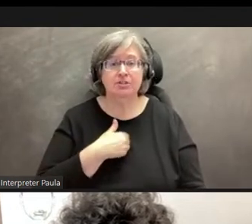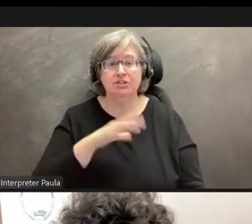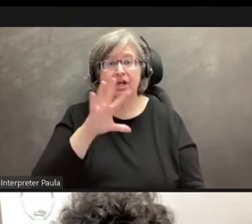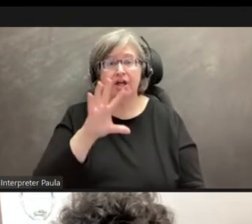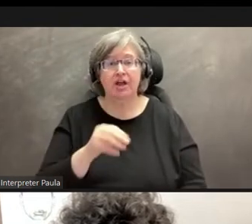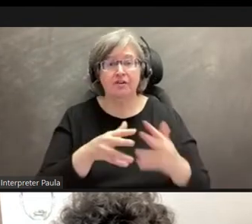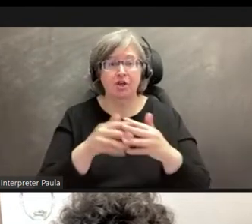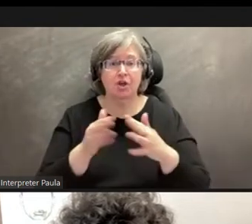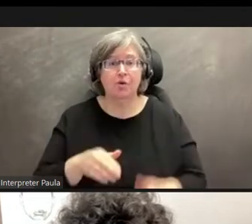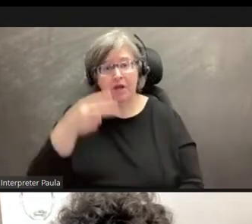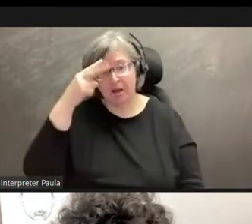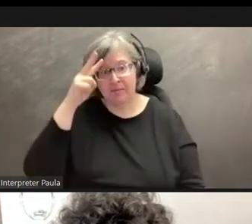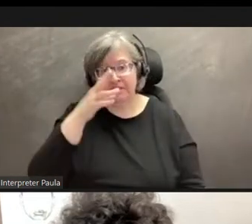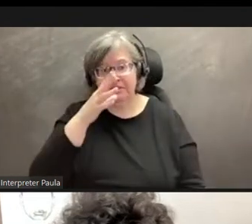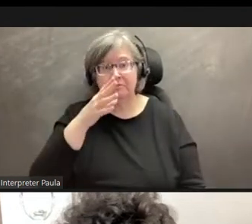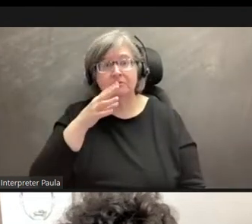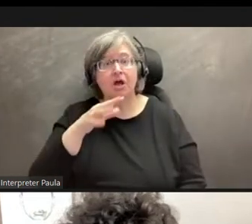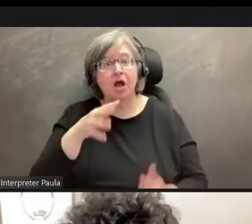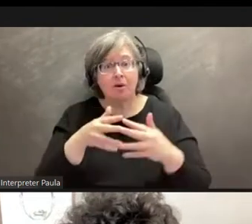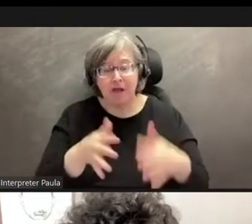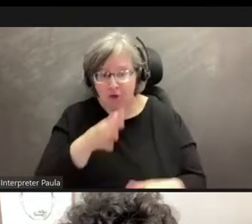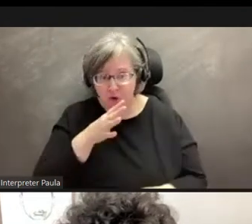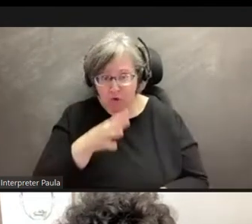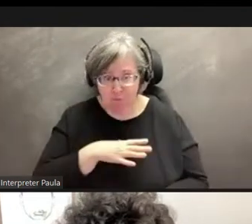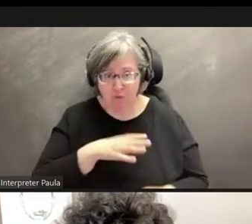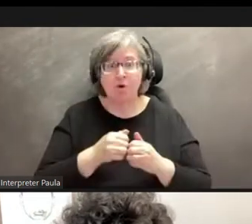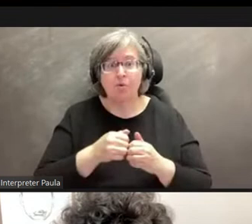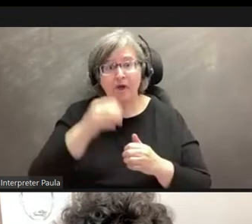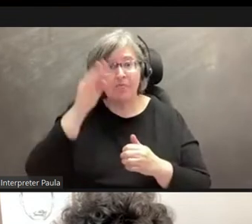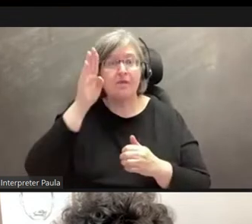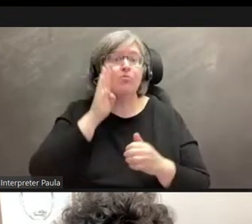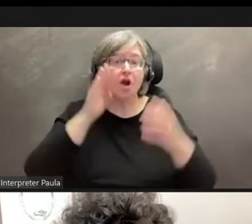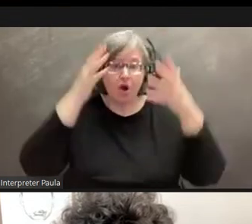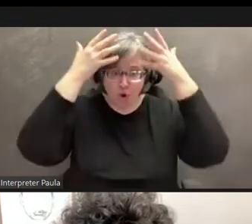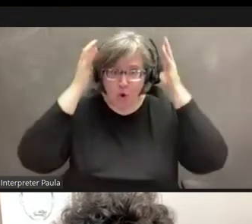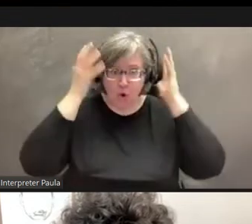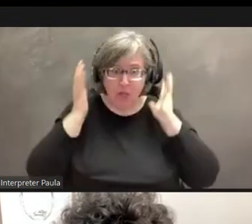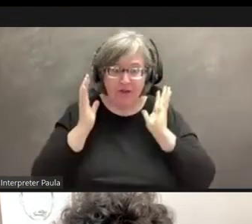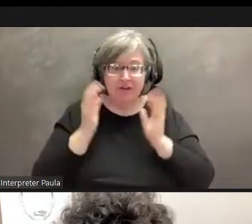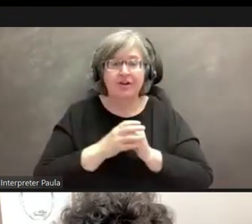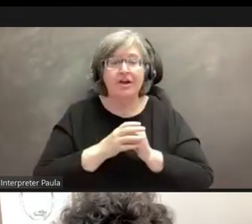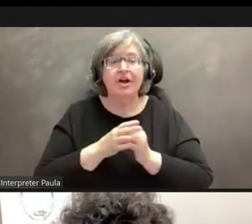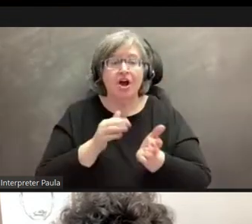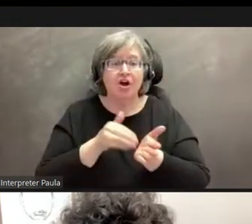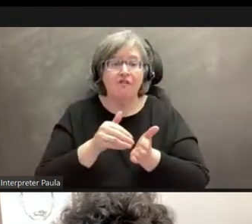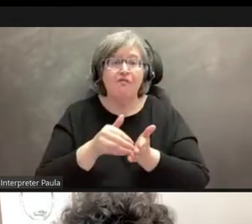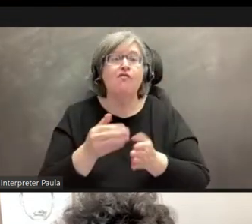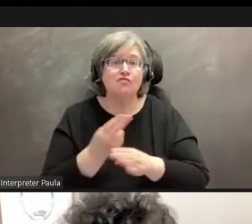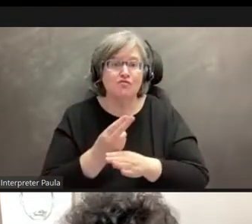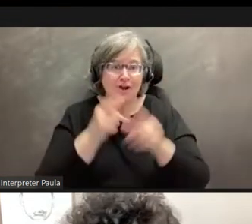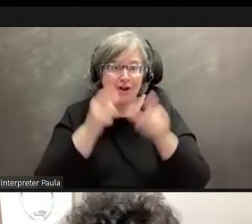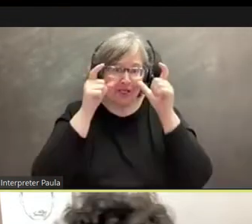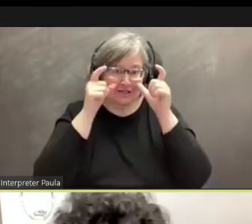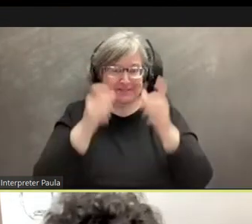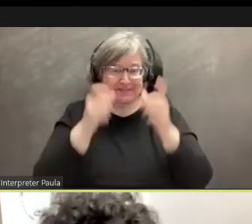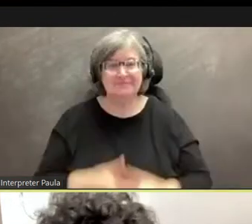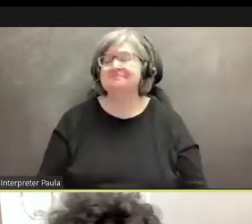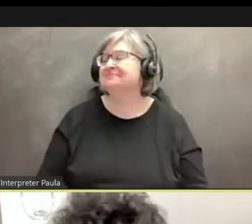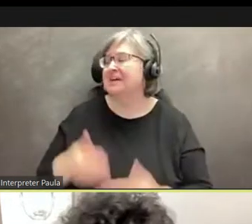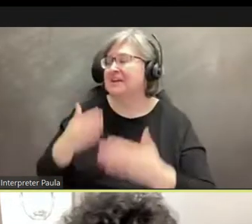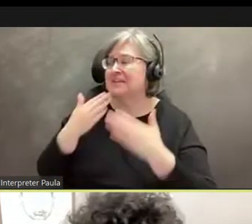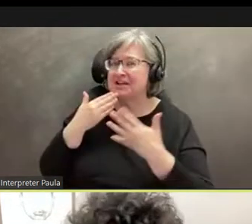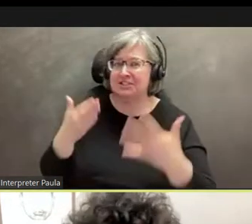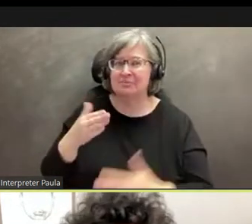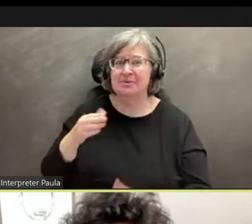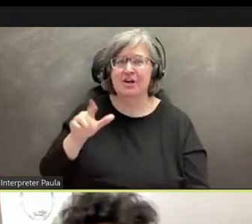African-American, Mexican-American woman with brown curly hair, and I frequently wear glasses. Thank you so much,